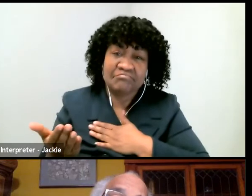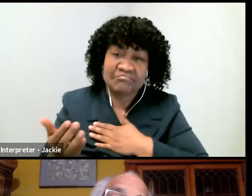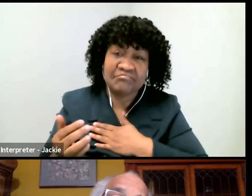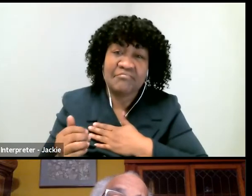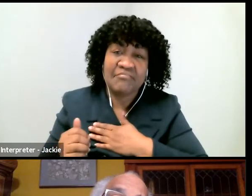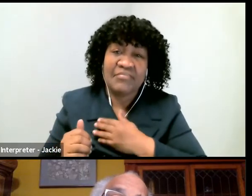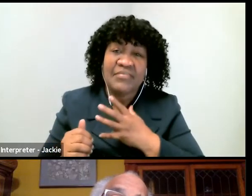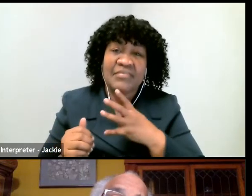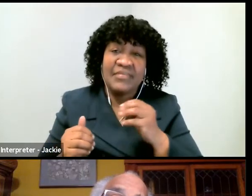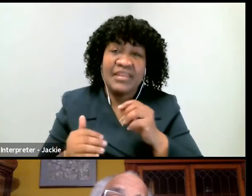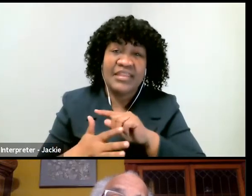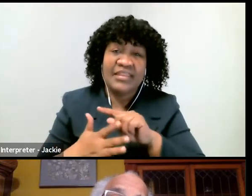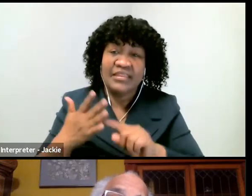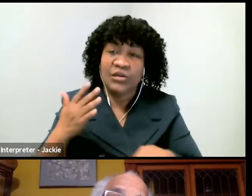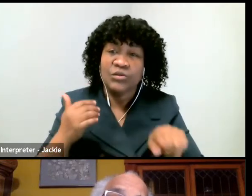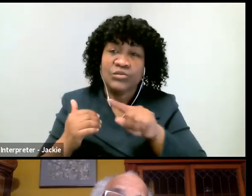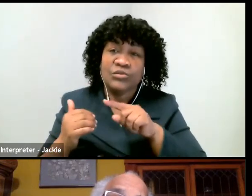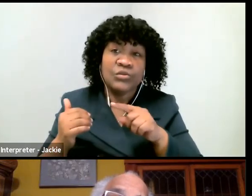The Negritude poets,